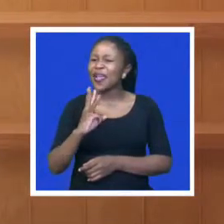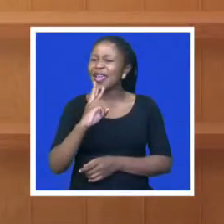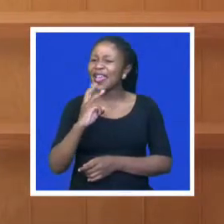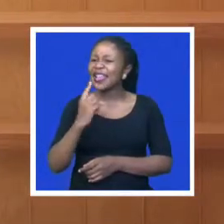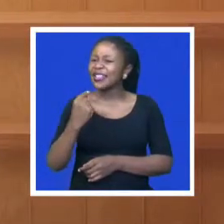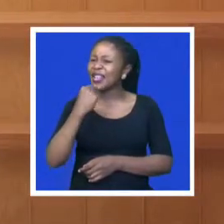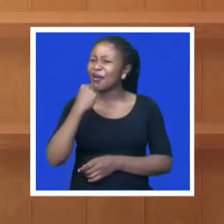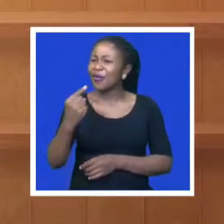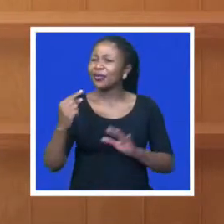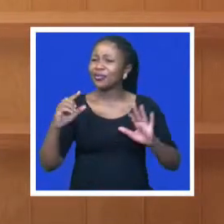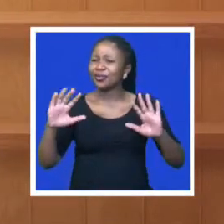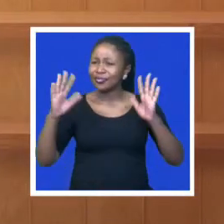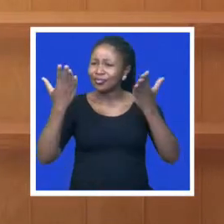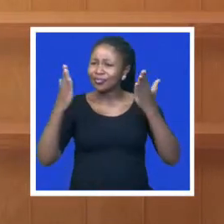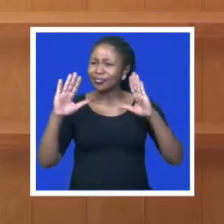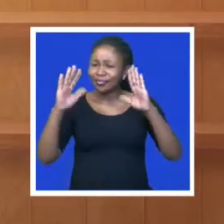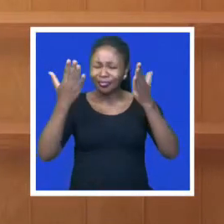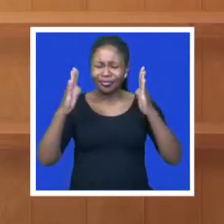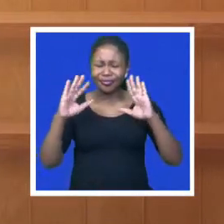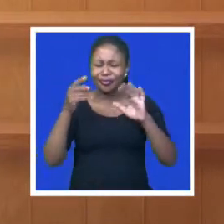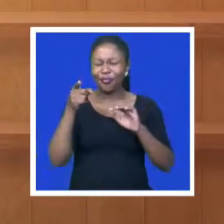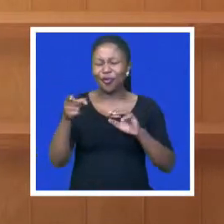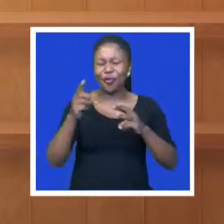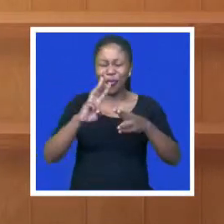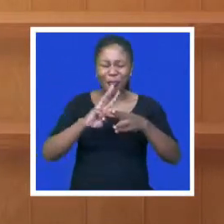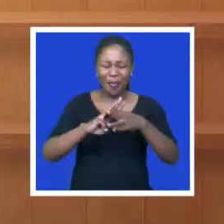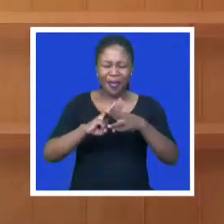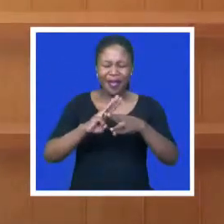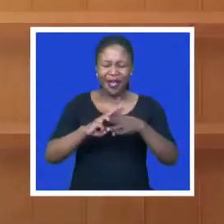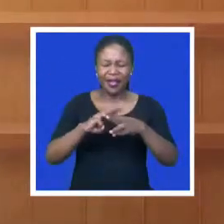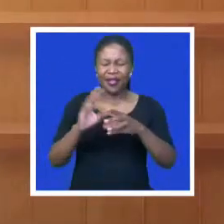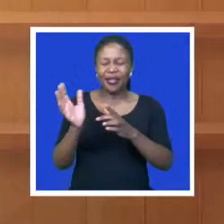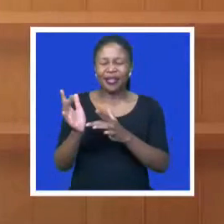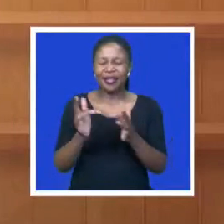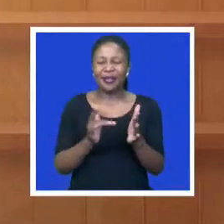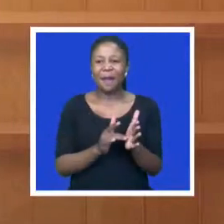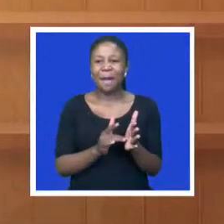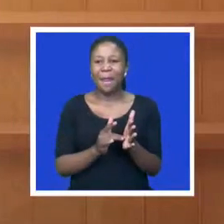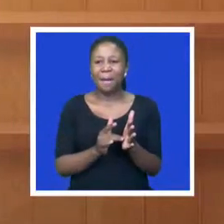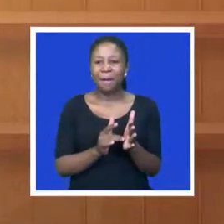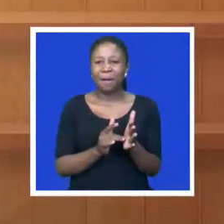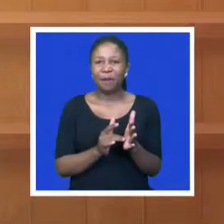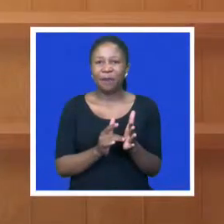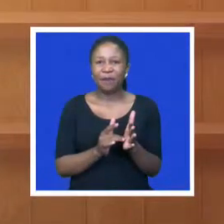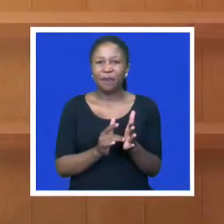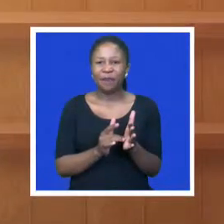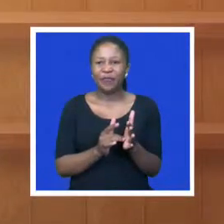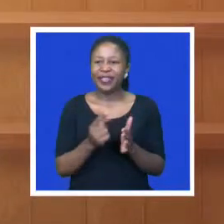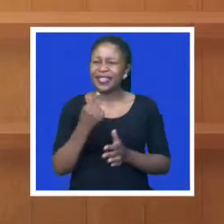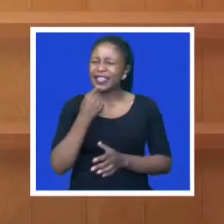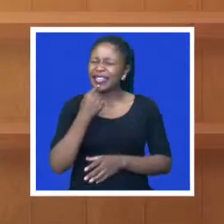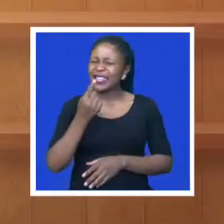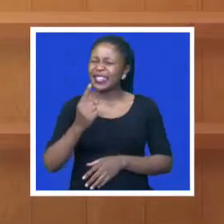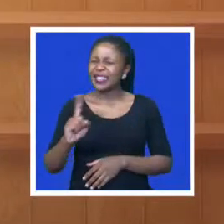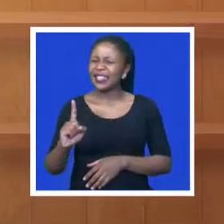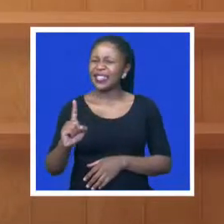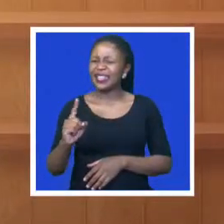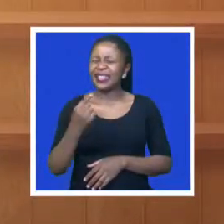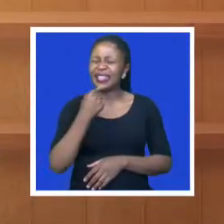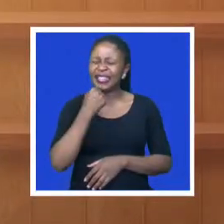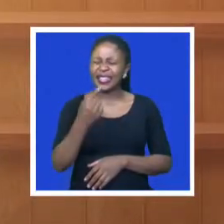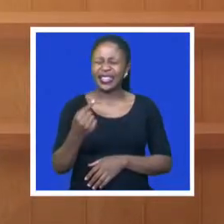verse 46 to 48. My soul magnifies the Lord. What